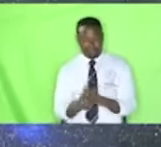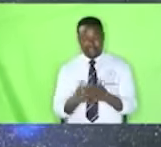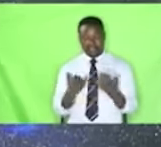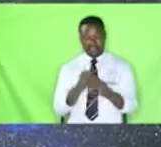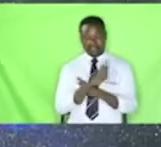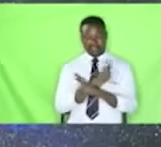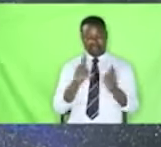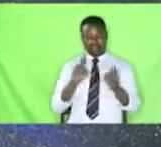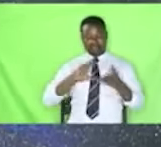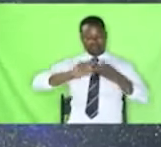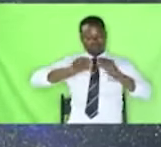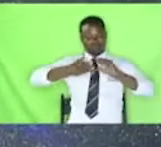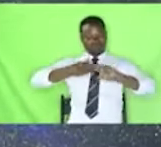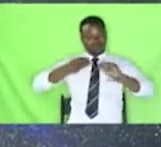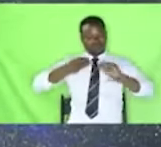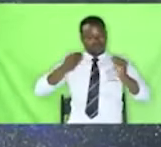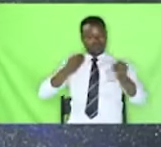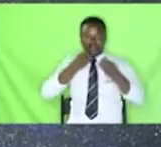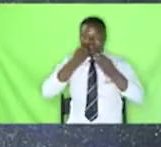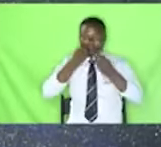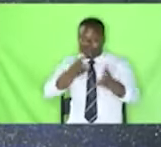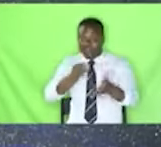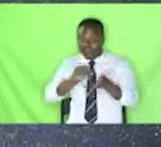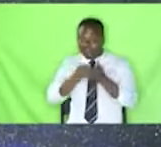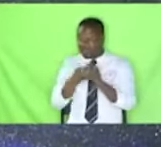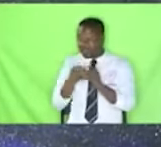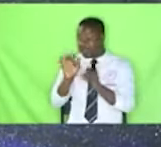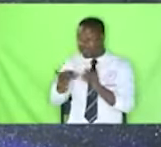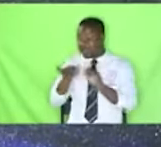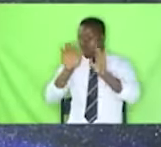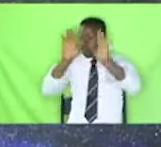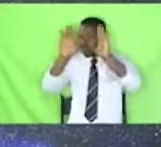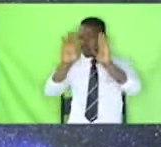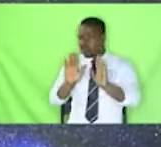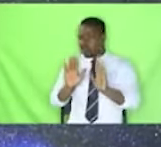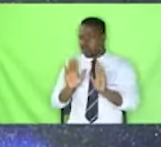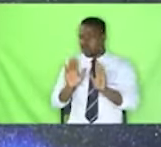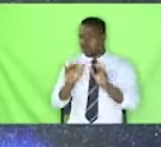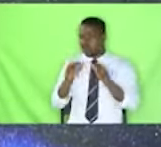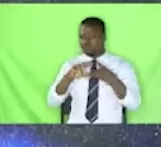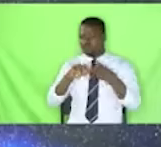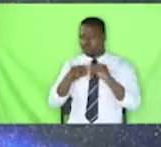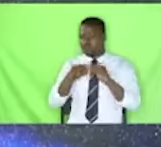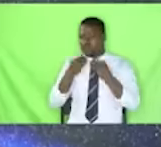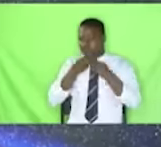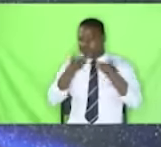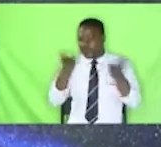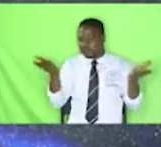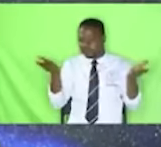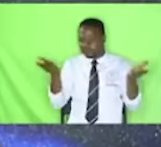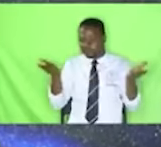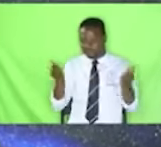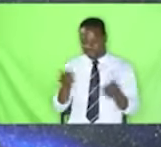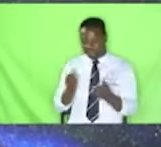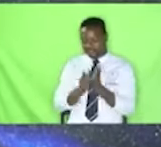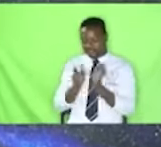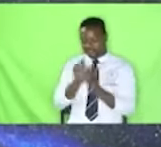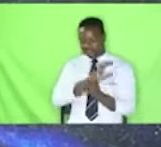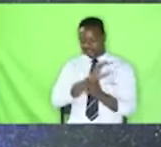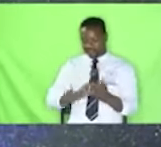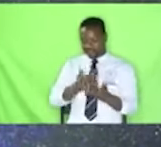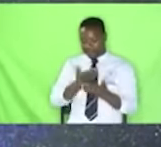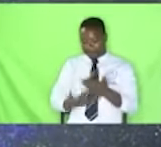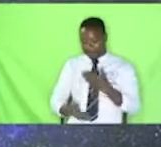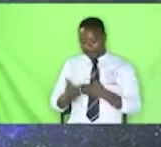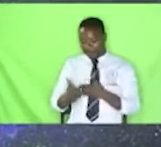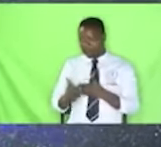I've said, is the true wonderful story ever told. The birth of Jesus was different from any